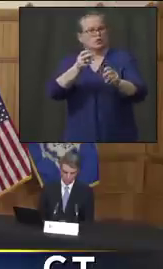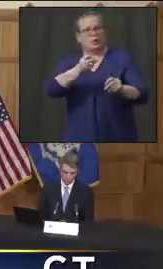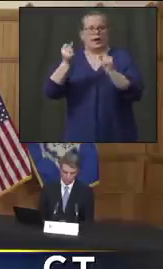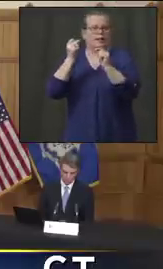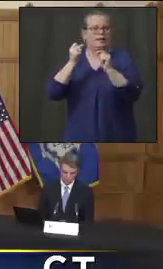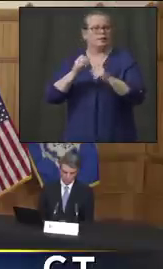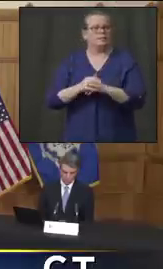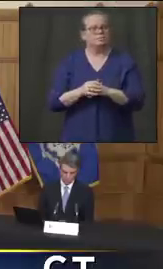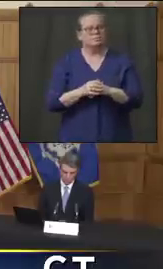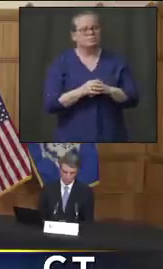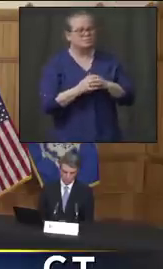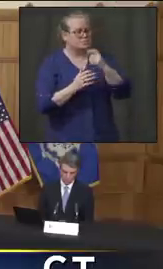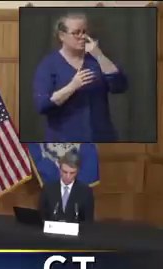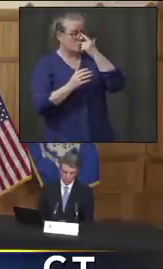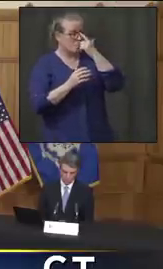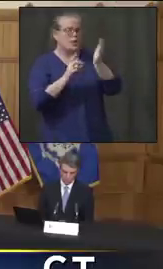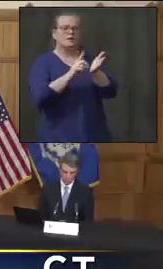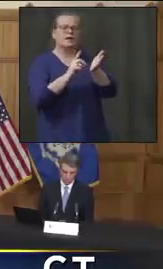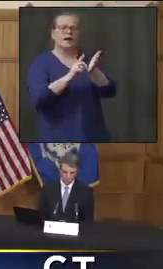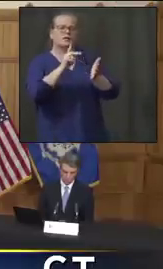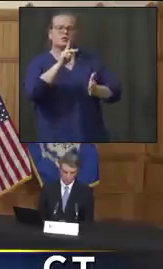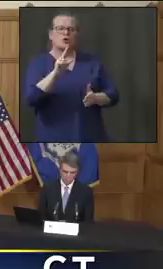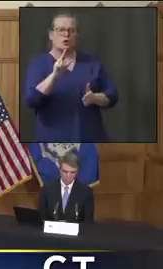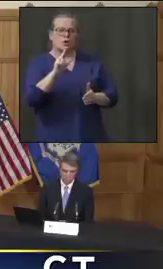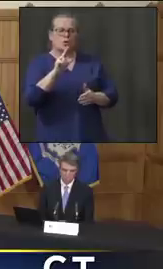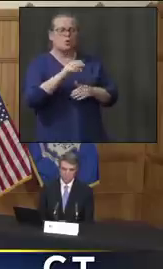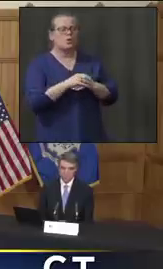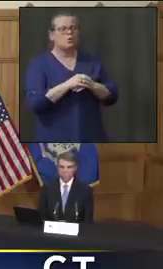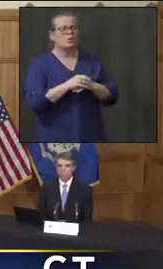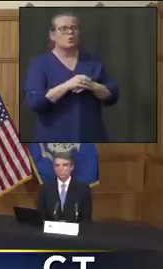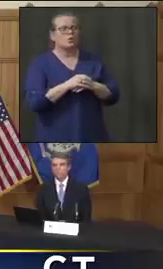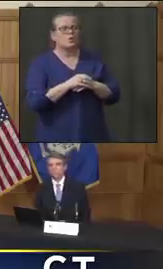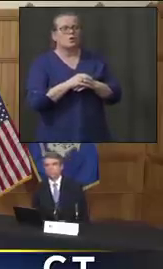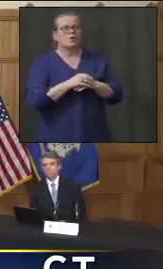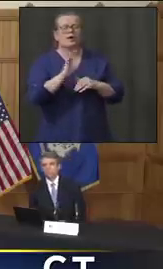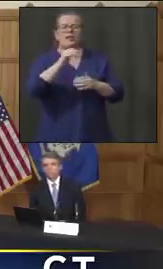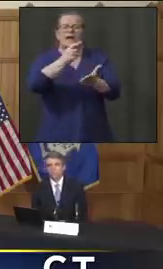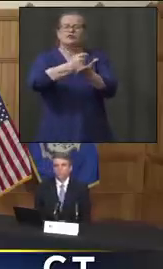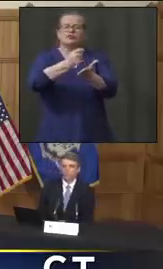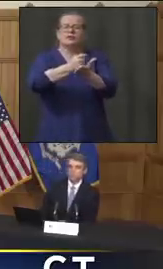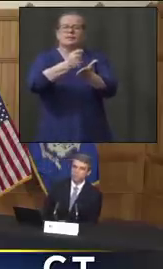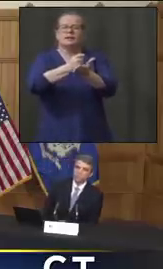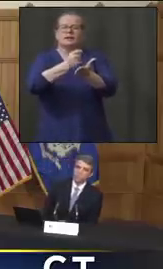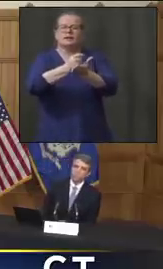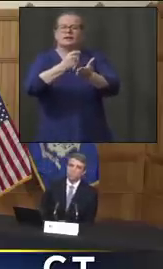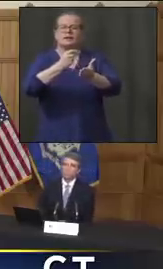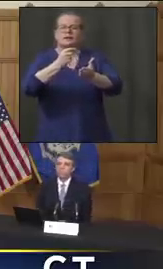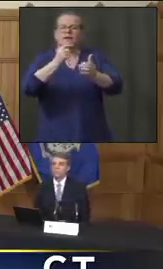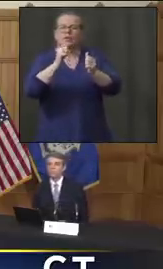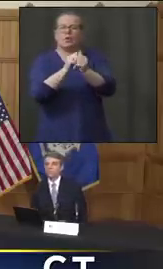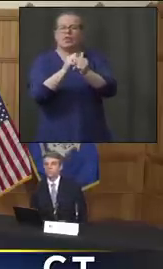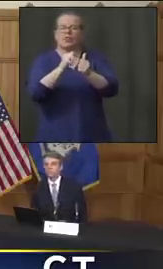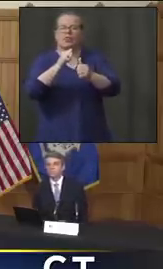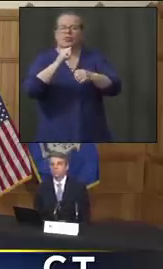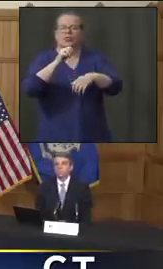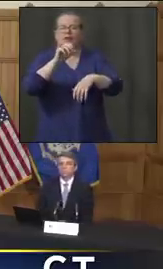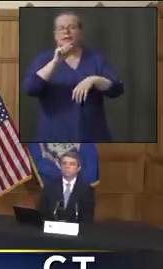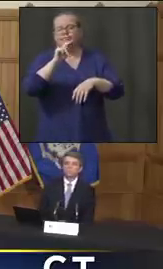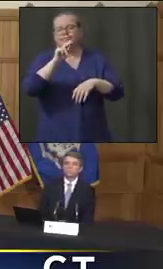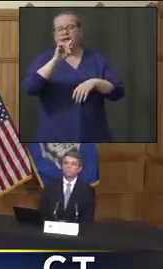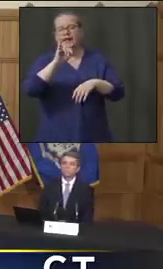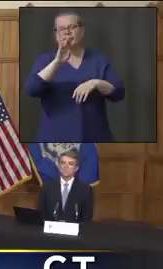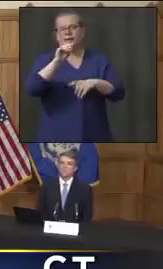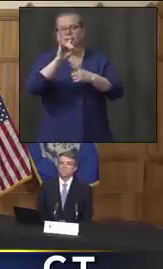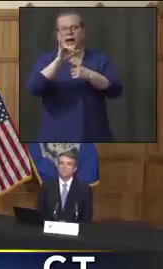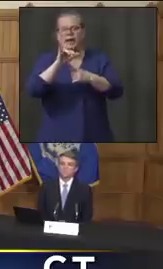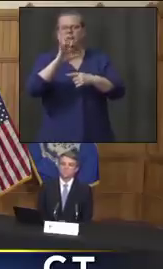And for Dr. Koh, the antibody treatment, we heard from Stanford, the CEO of Stanford Hospital, saying it was quite, I don't want to say